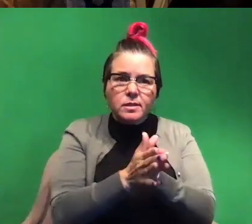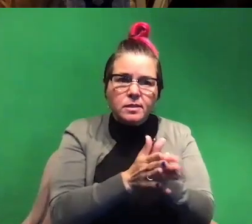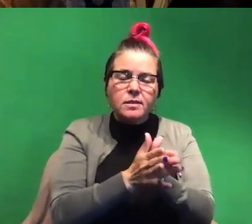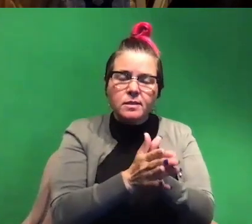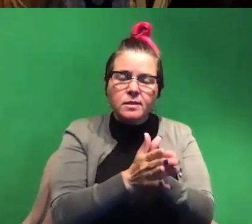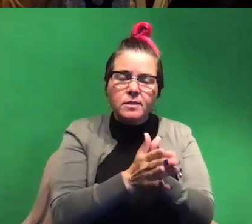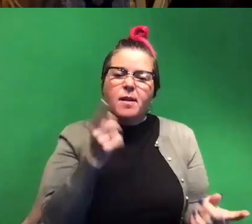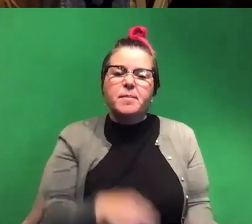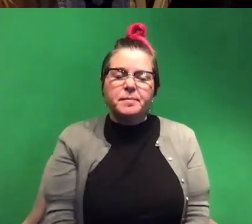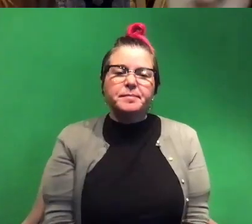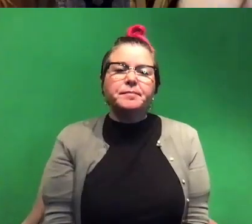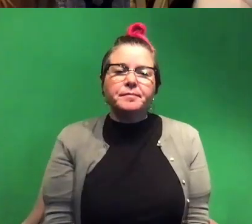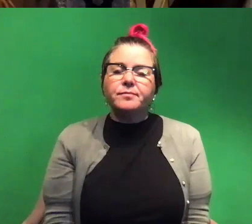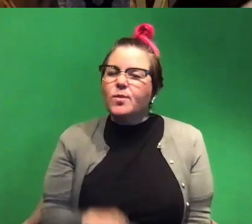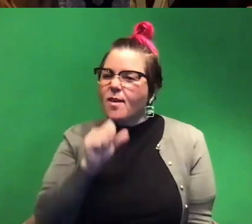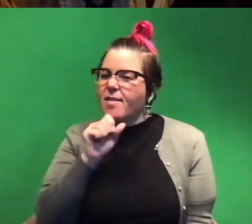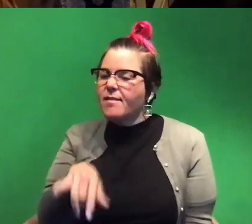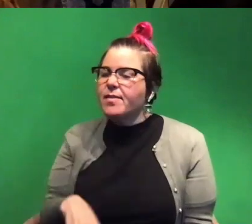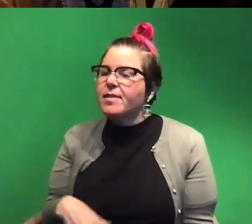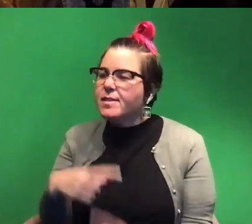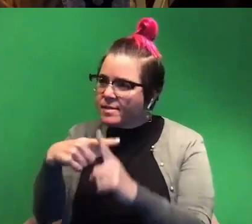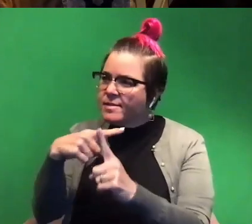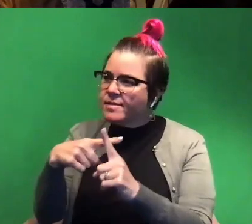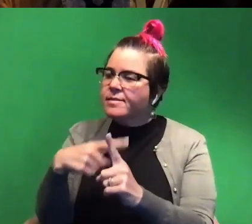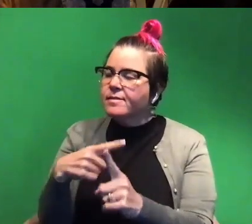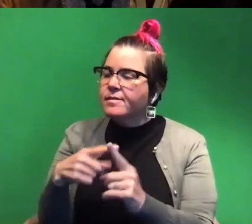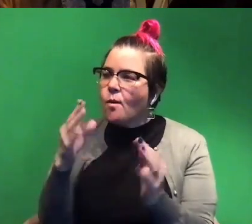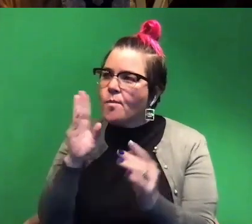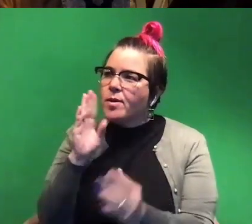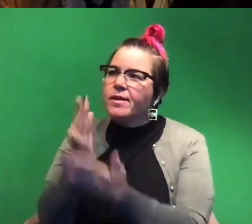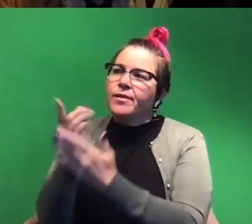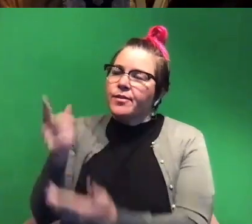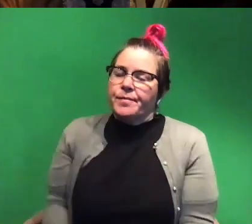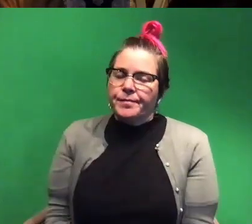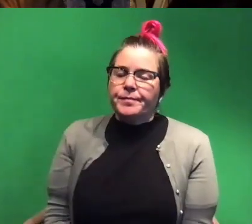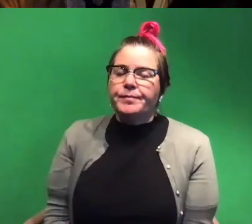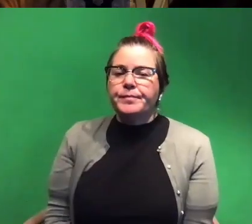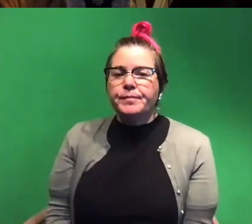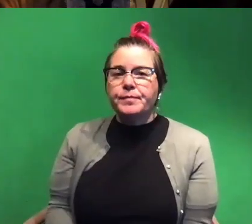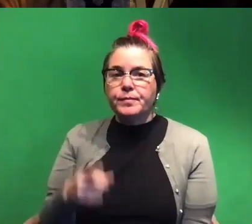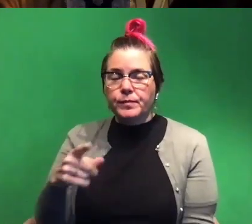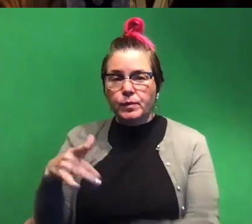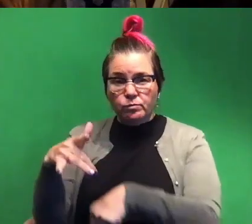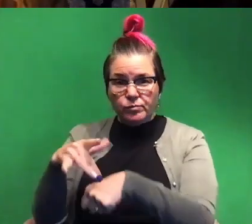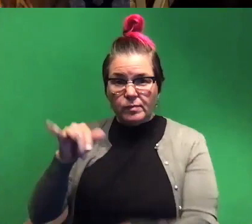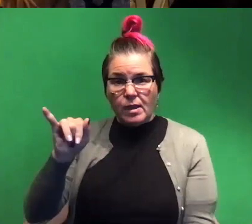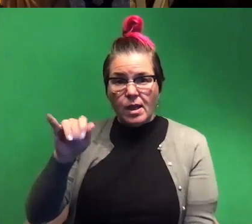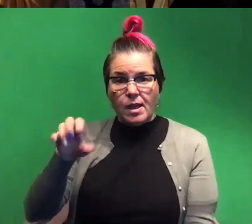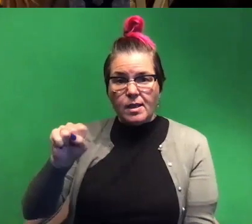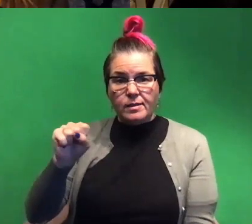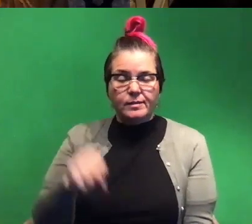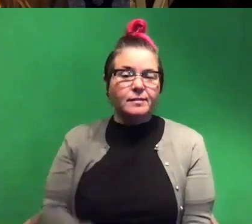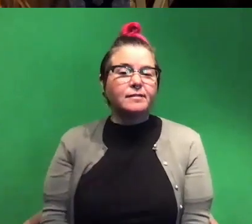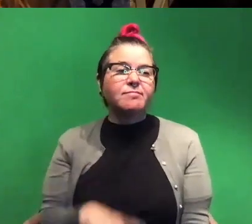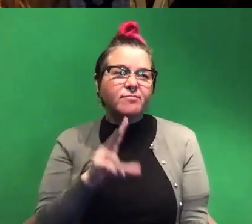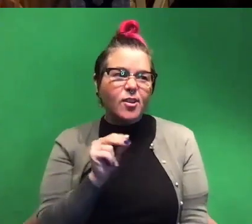happen. Love that. Have optimism. We'll hope we'll get there. The next question is, have you ever been to the ISS? No,